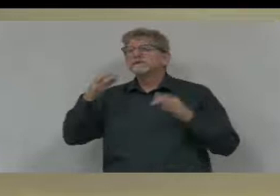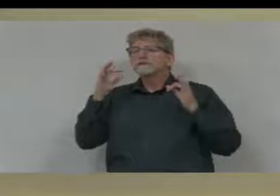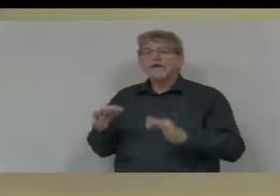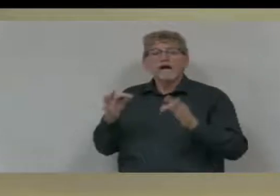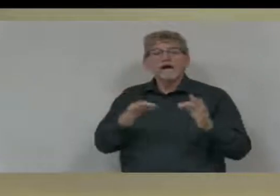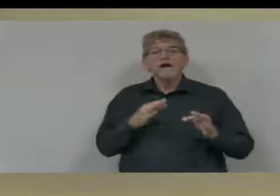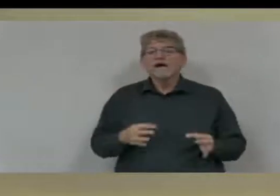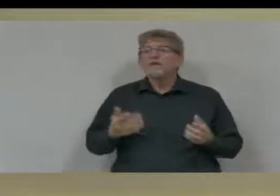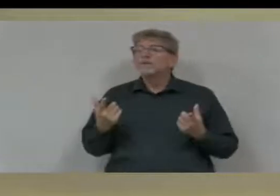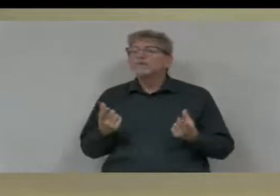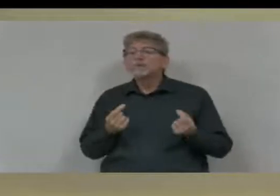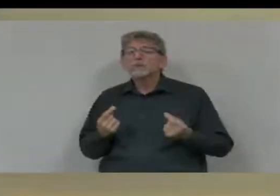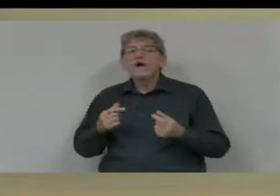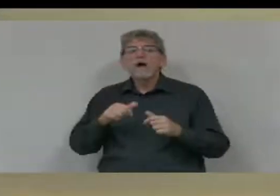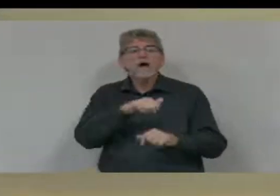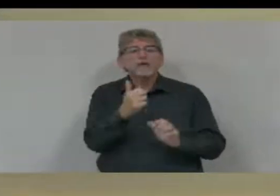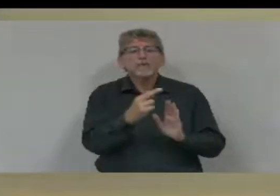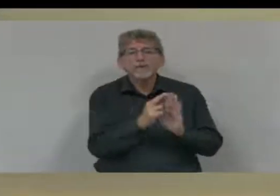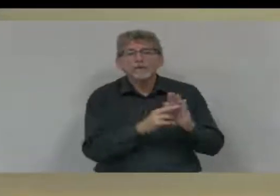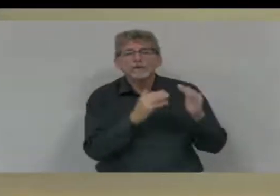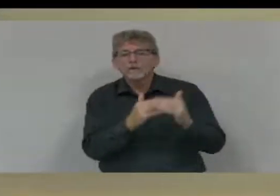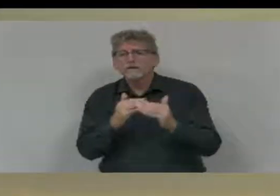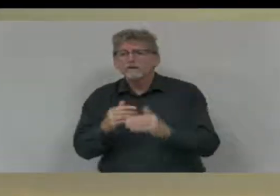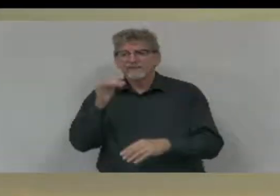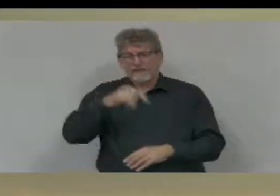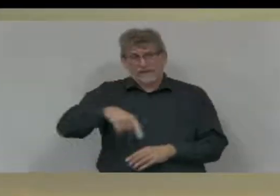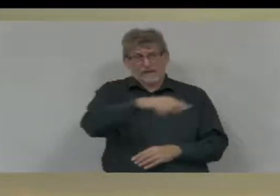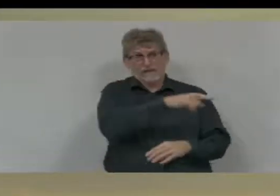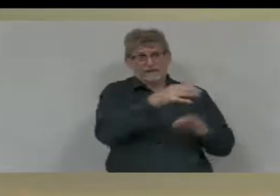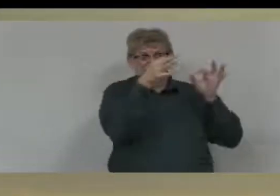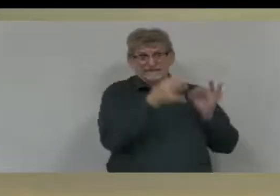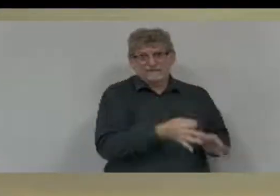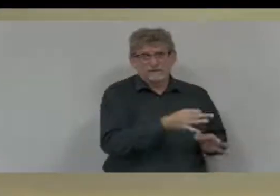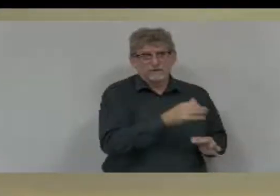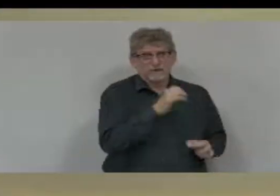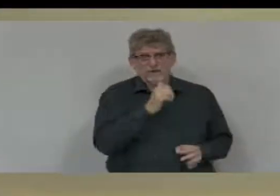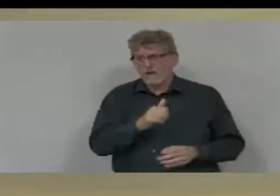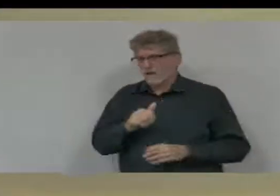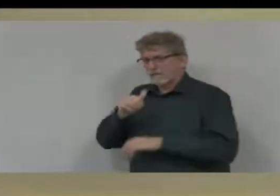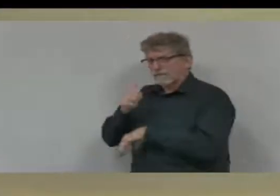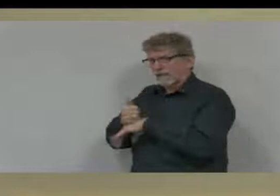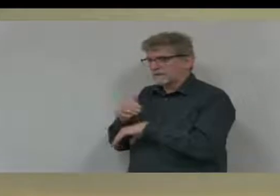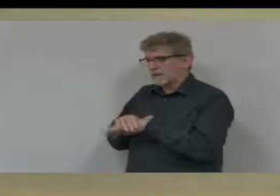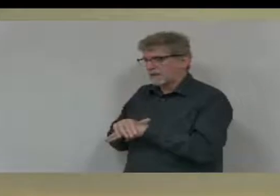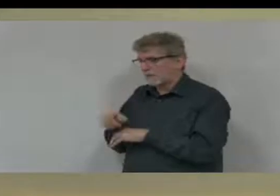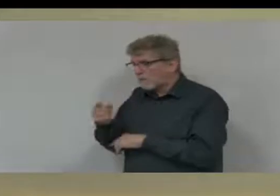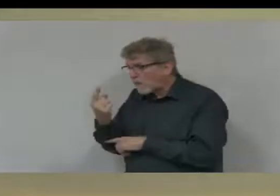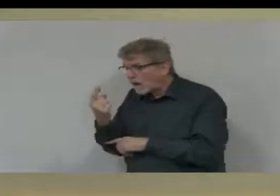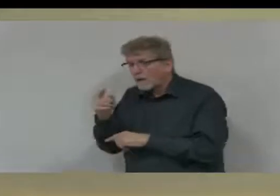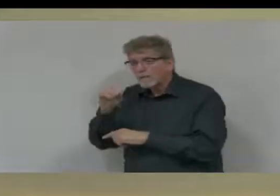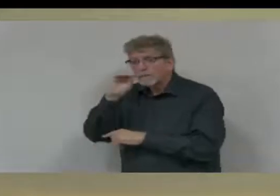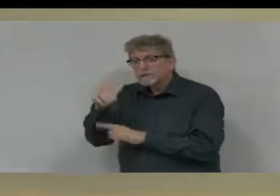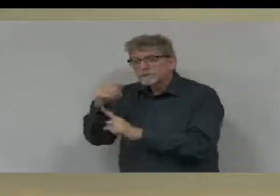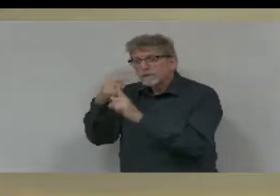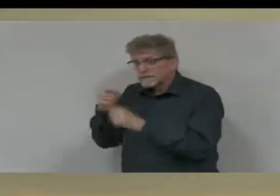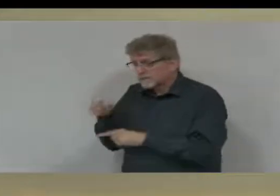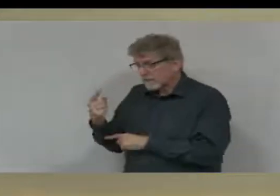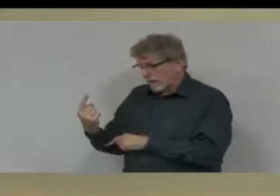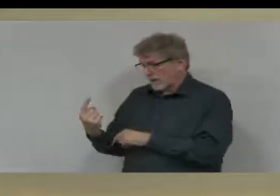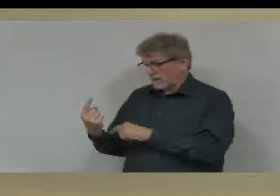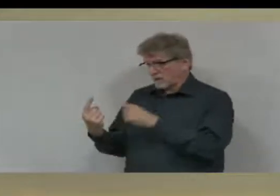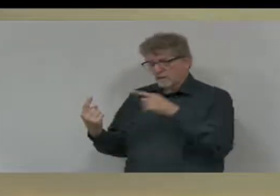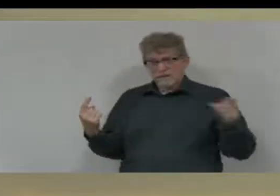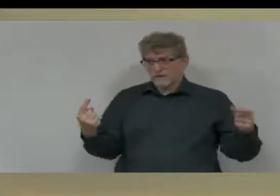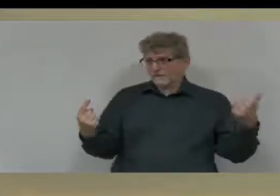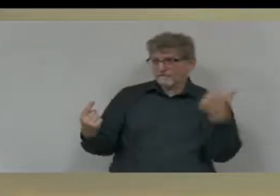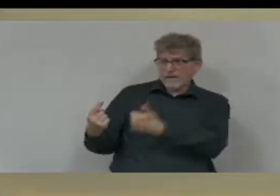restrictions doesn't just depend on the percent positivity, but on other factors also. We don't want to have to go